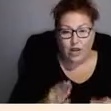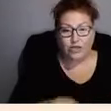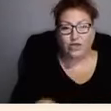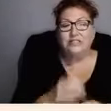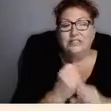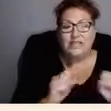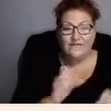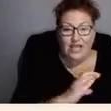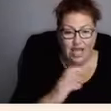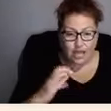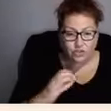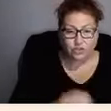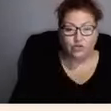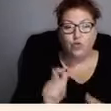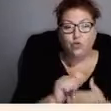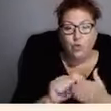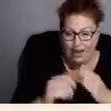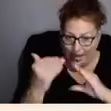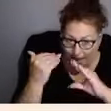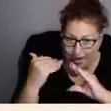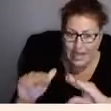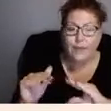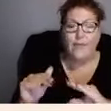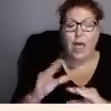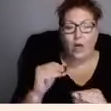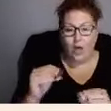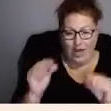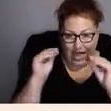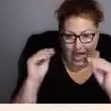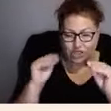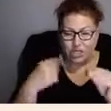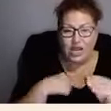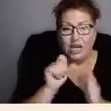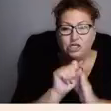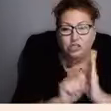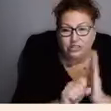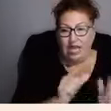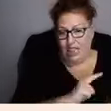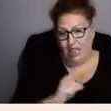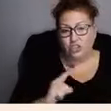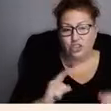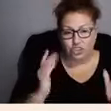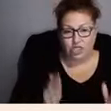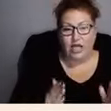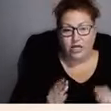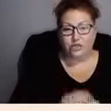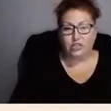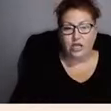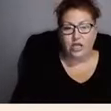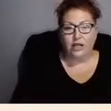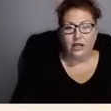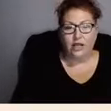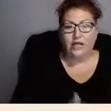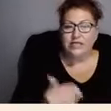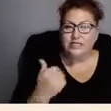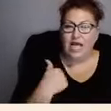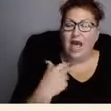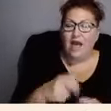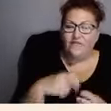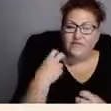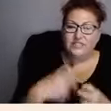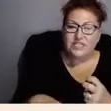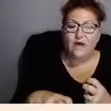writing and emailing and educating our state legislators to